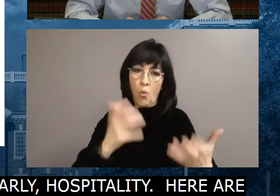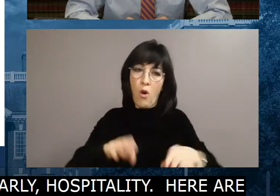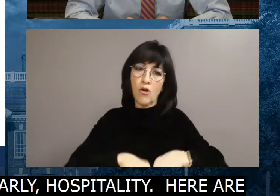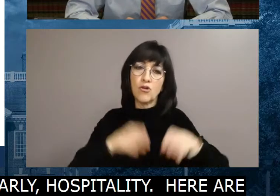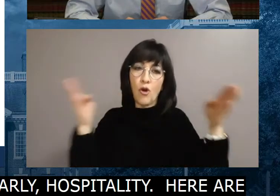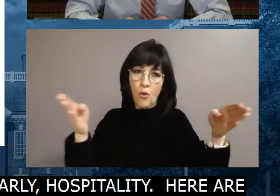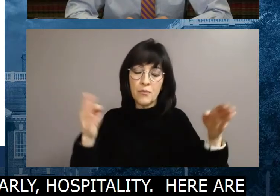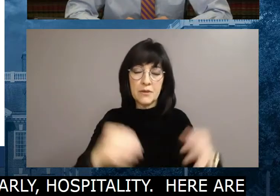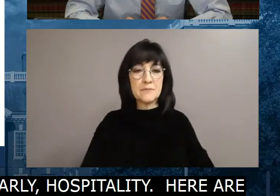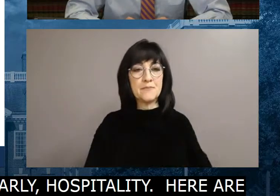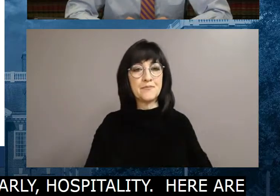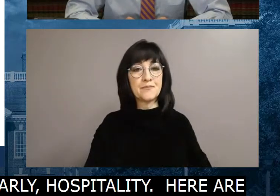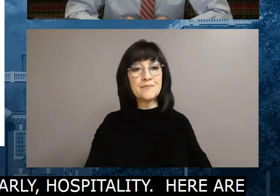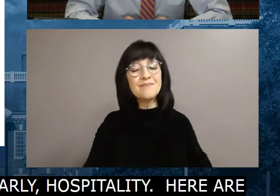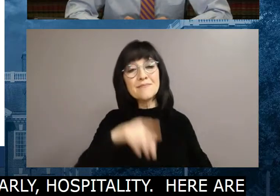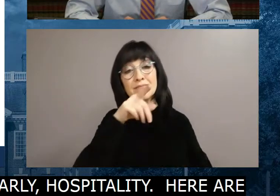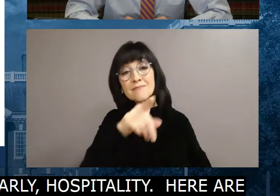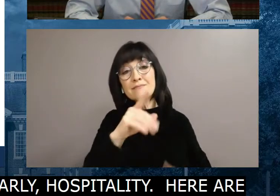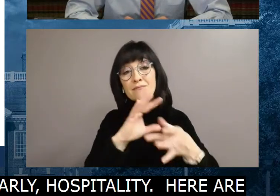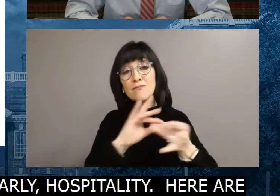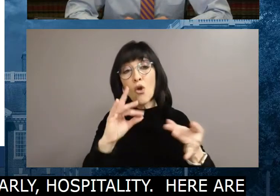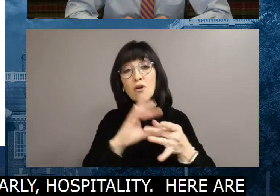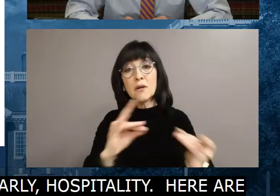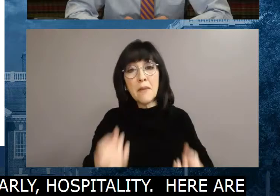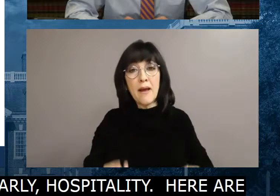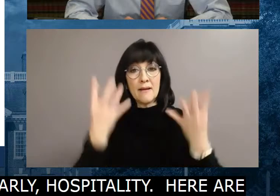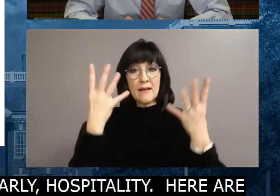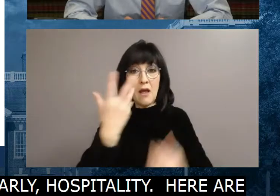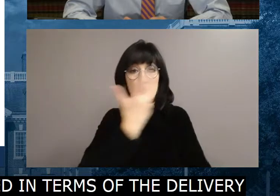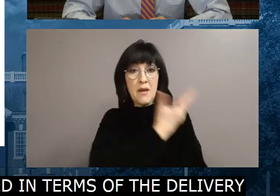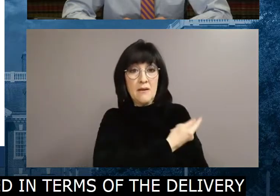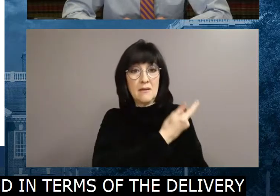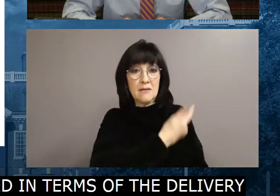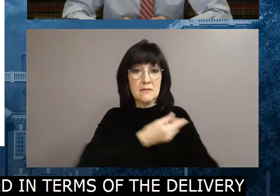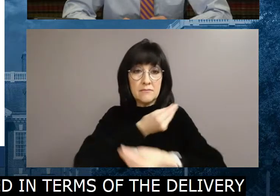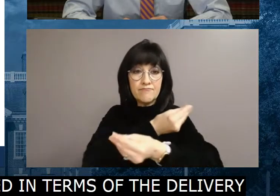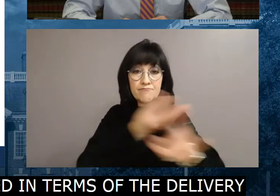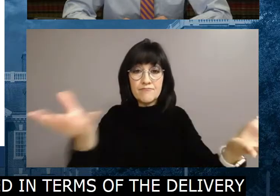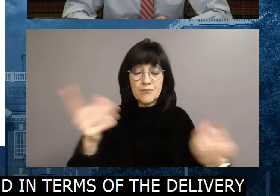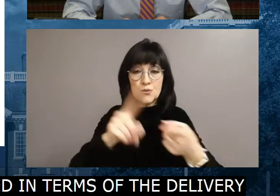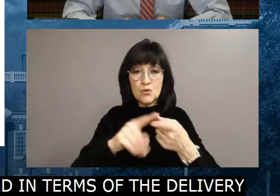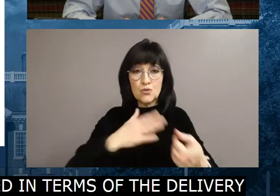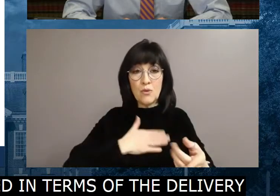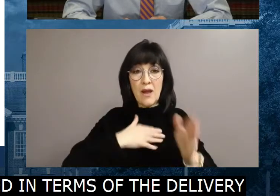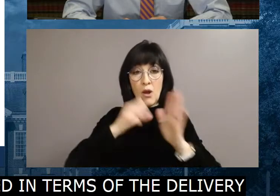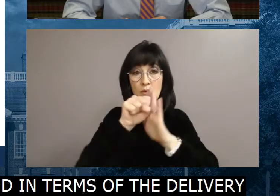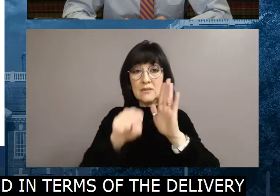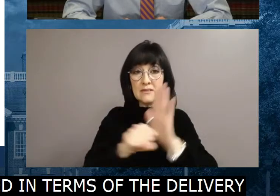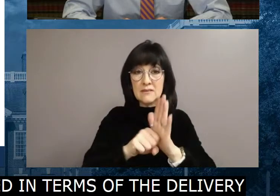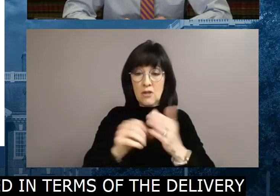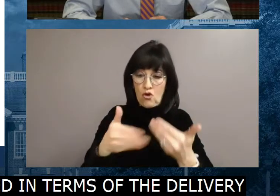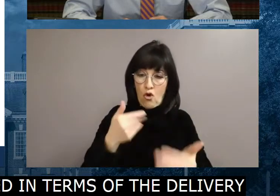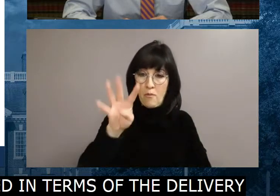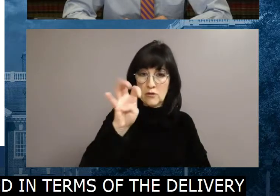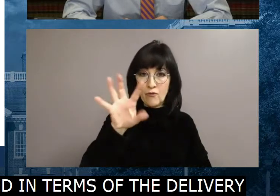of vaccines to our state. Almost 450,000 delivered to the state,